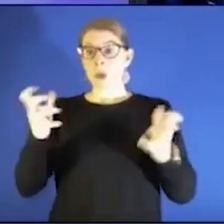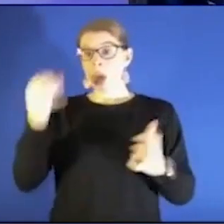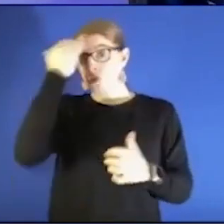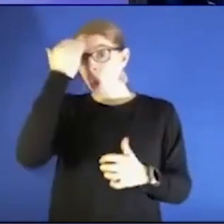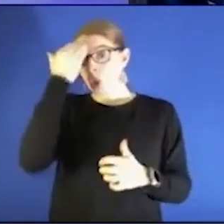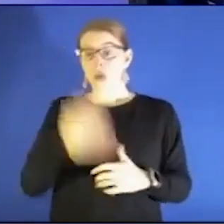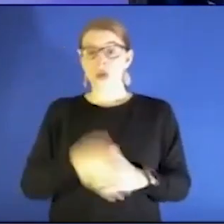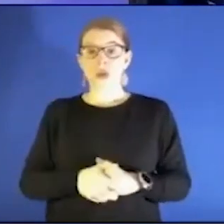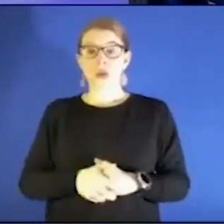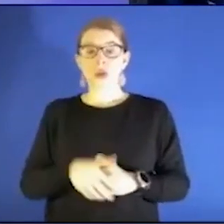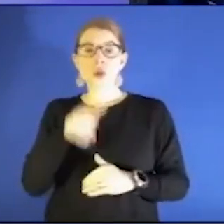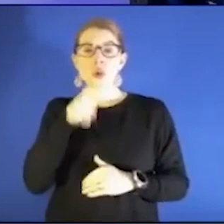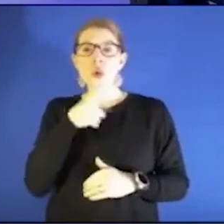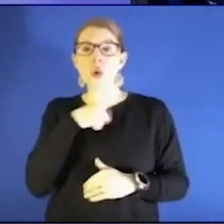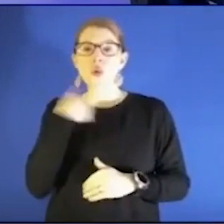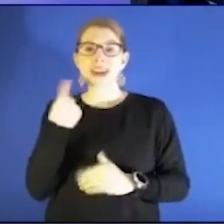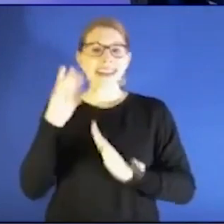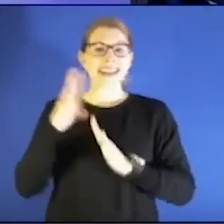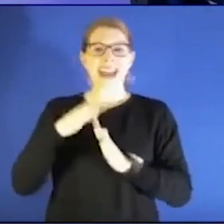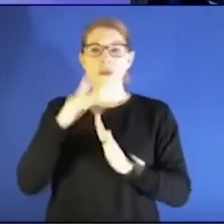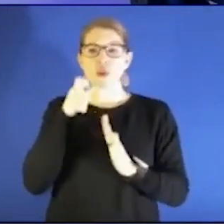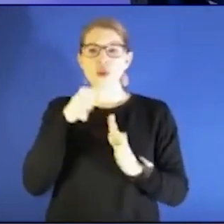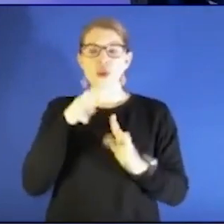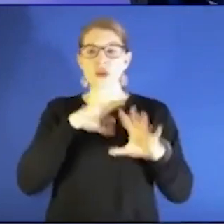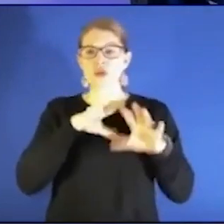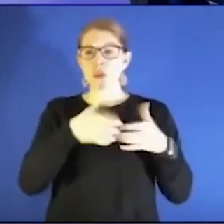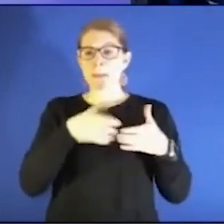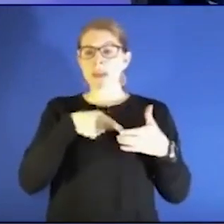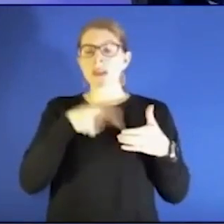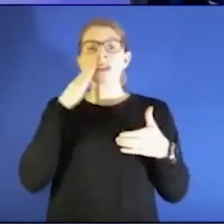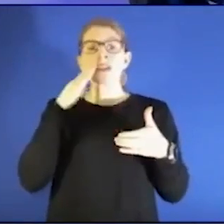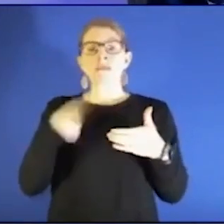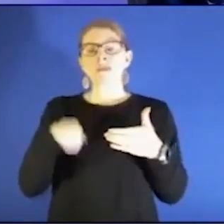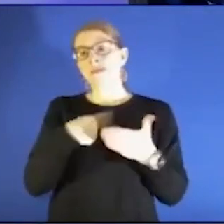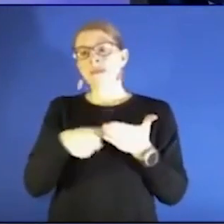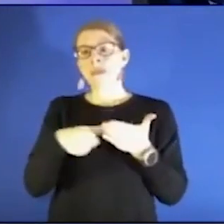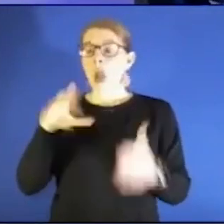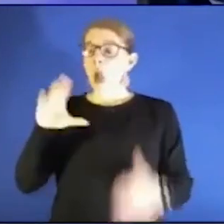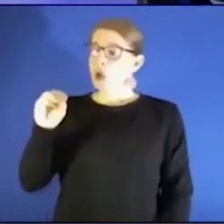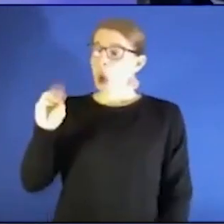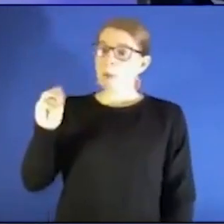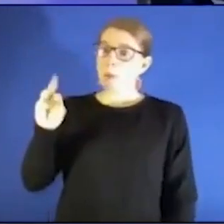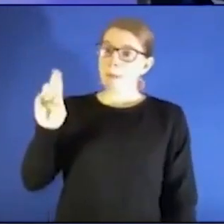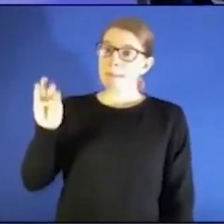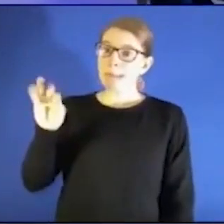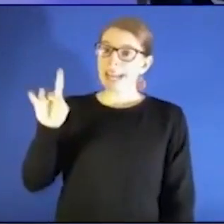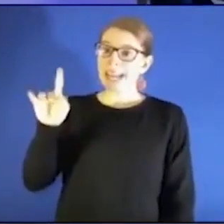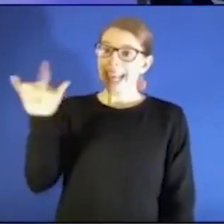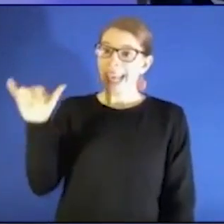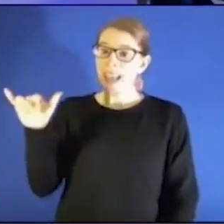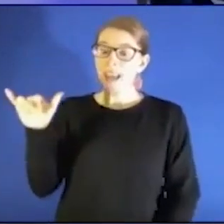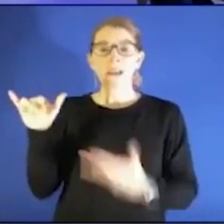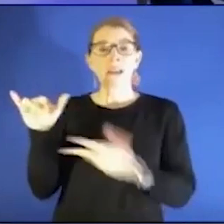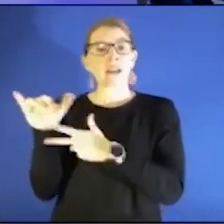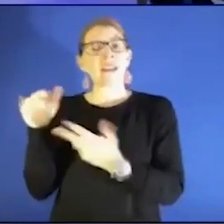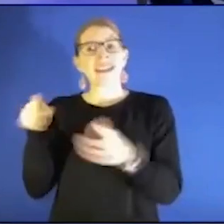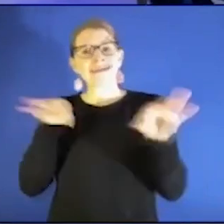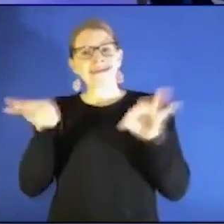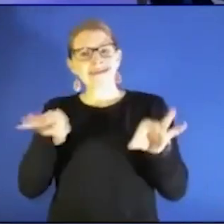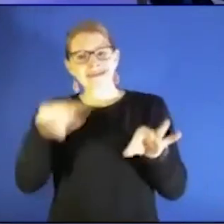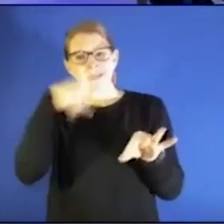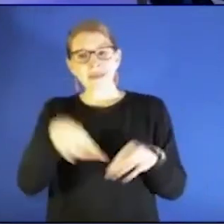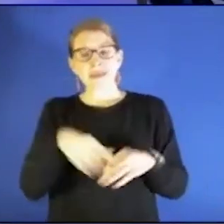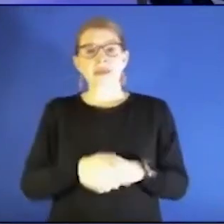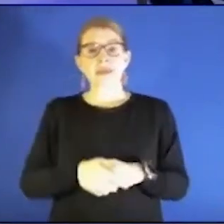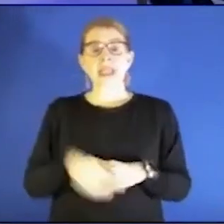at risk? Let's just talk about that a little bit. So we talk about, we've been talking about comorbidities and things of that nature, but let's just talk about that real quick. Yeah, so I dug into